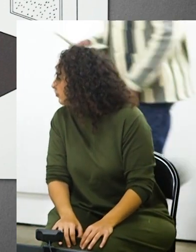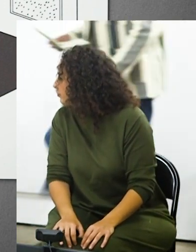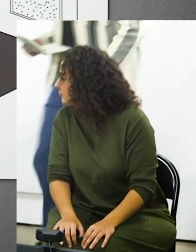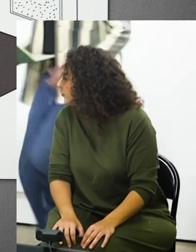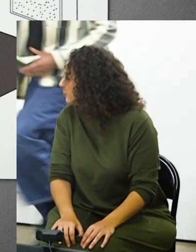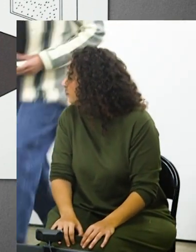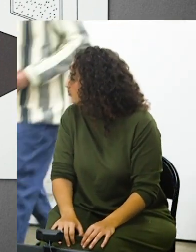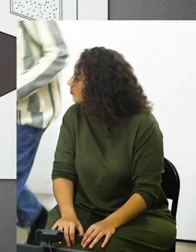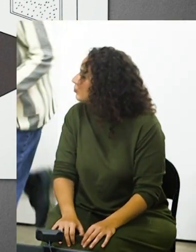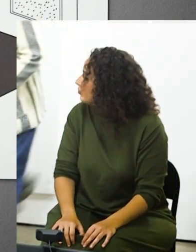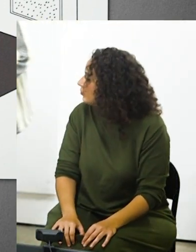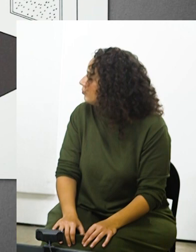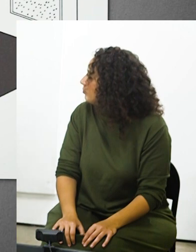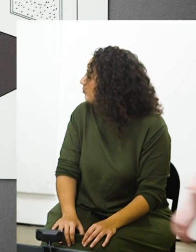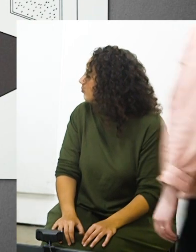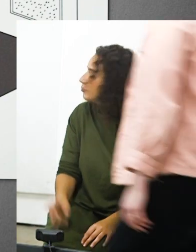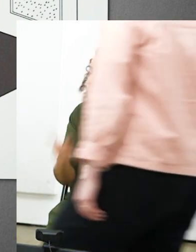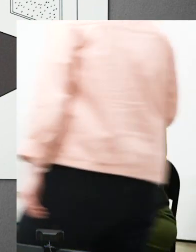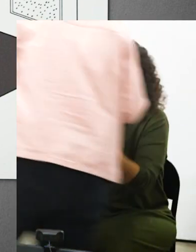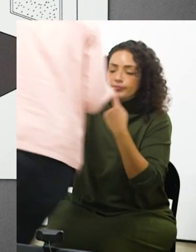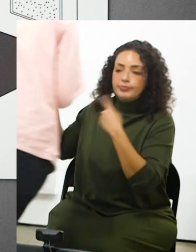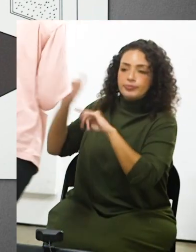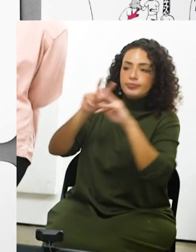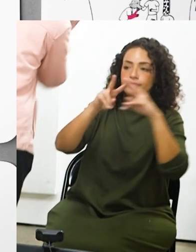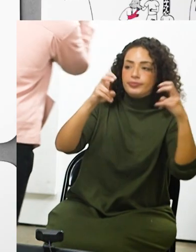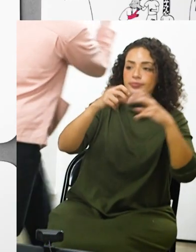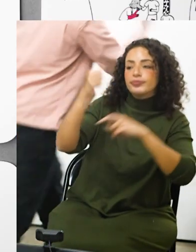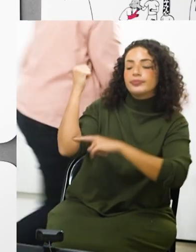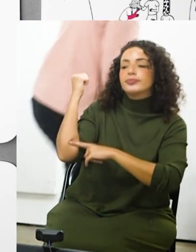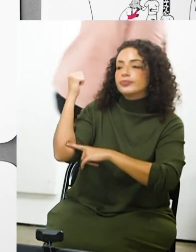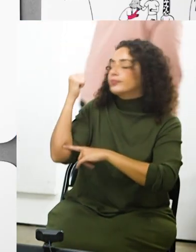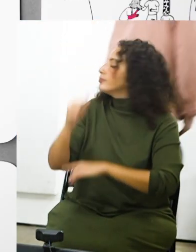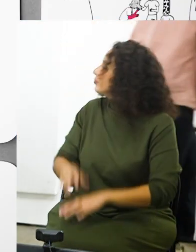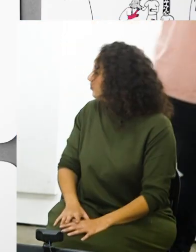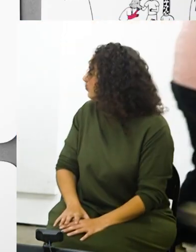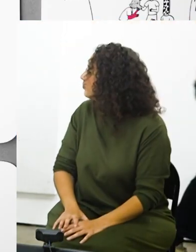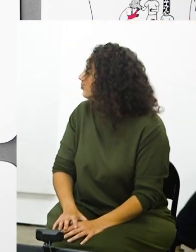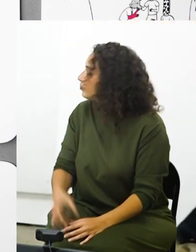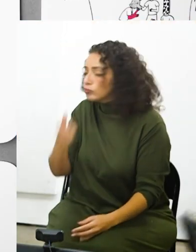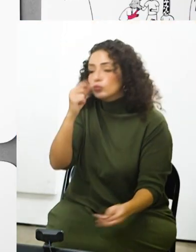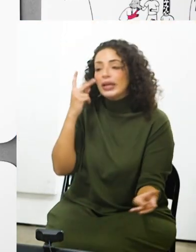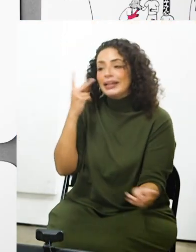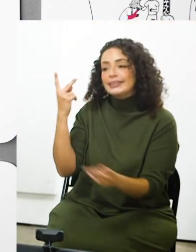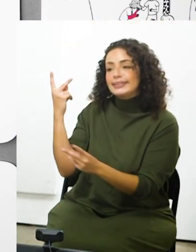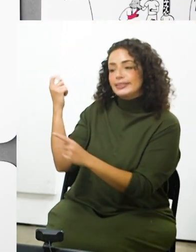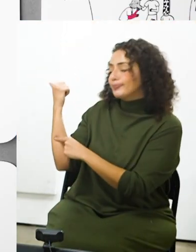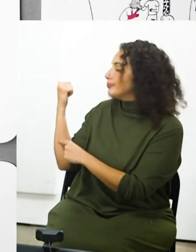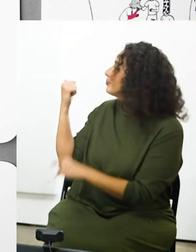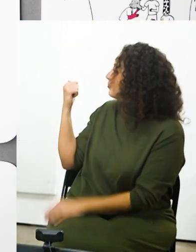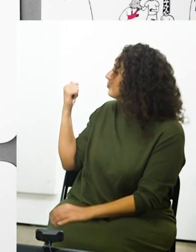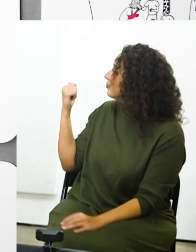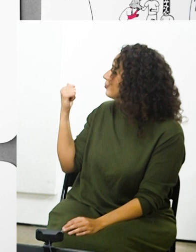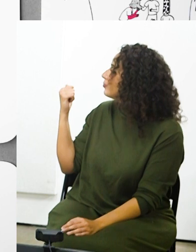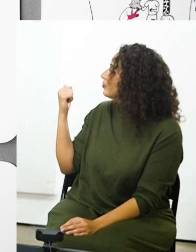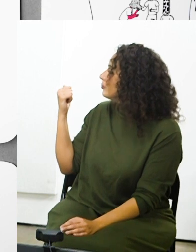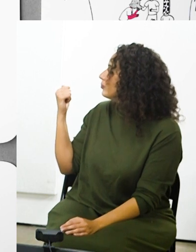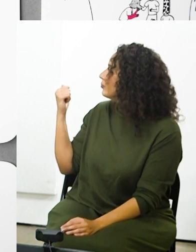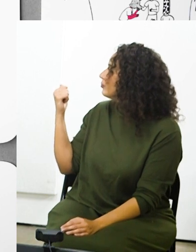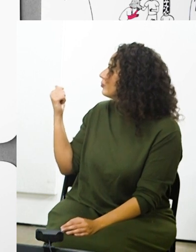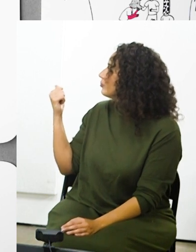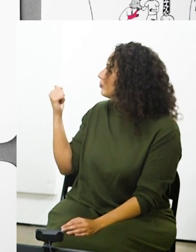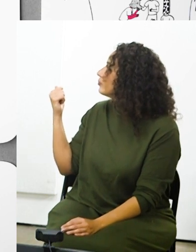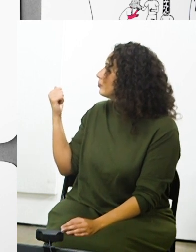These are the whole captured image of like illustrations, like as you can see here, the like assumption